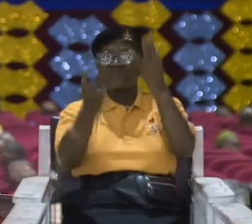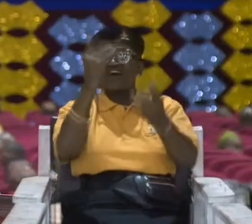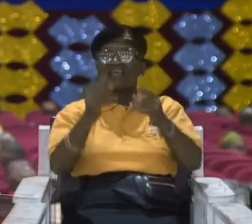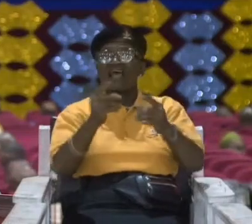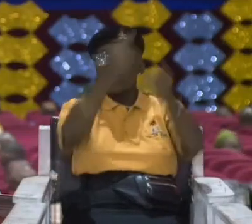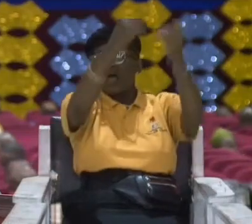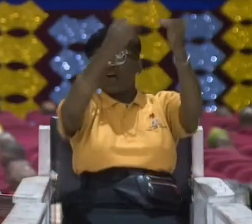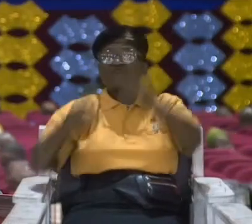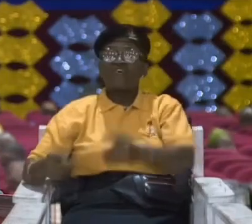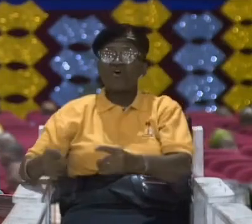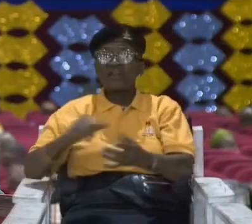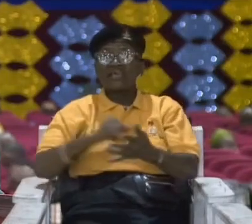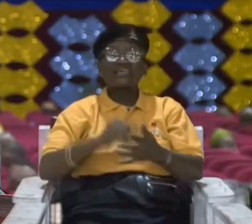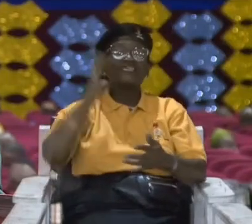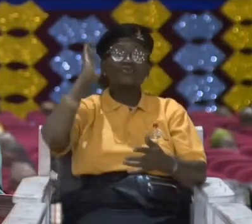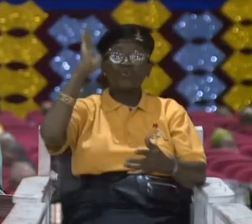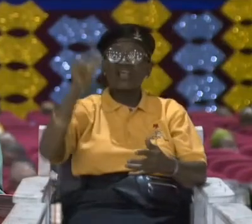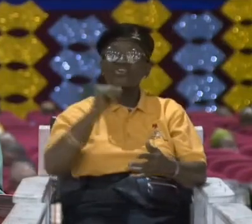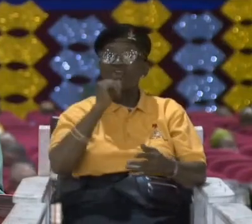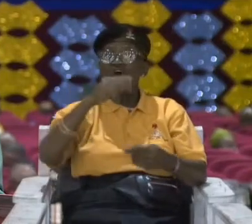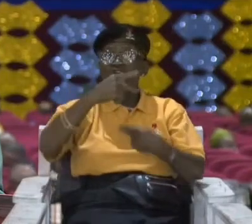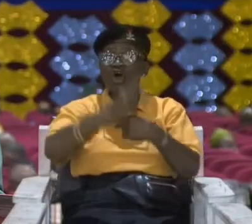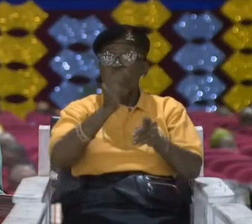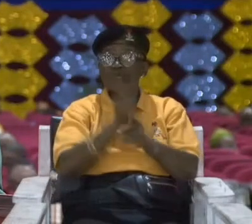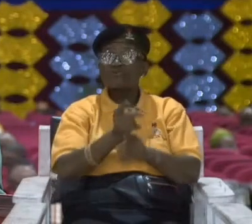to produce anything good for you.